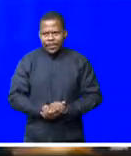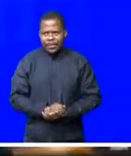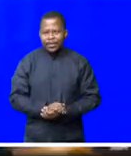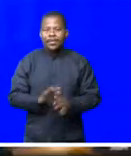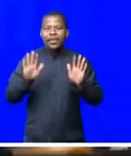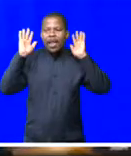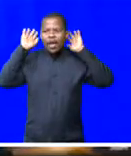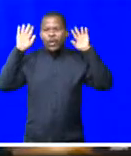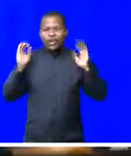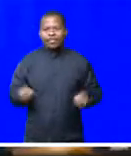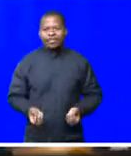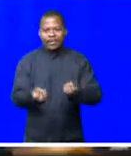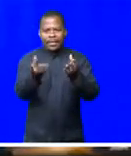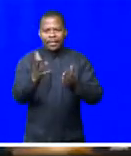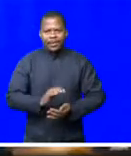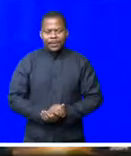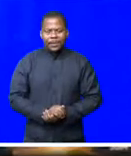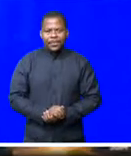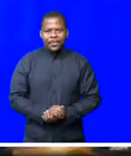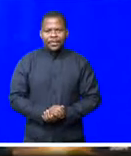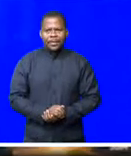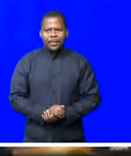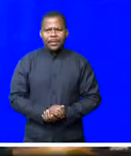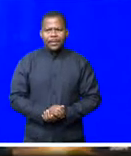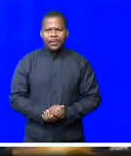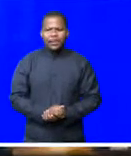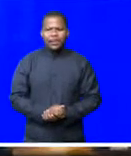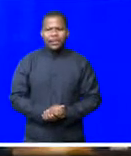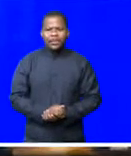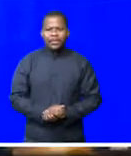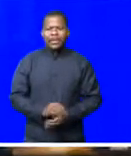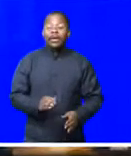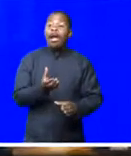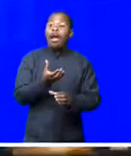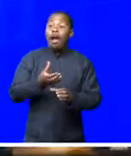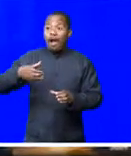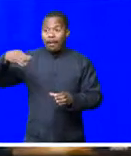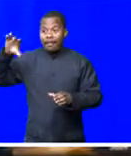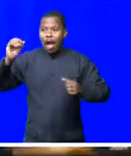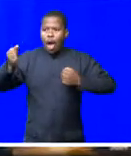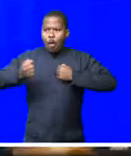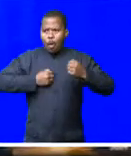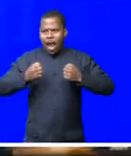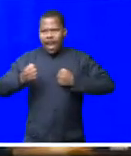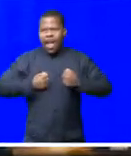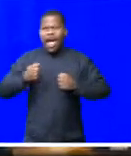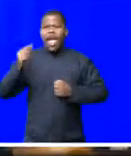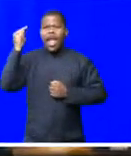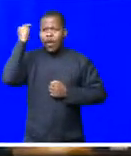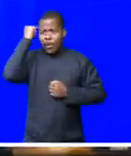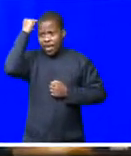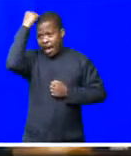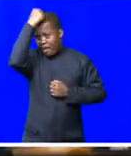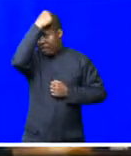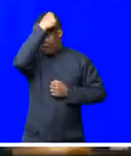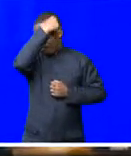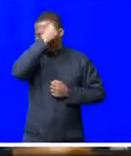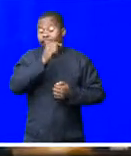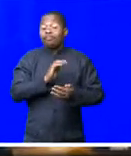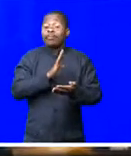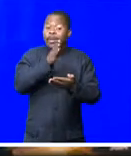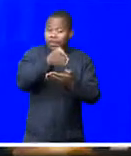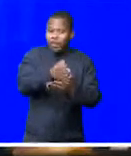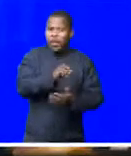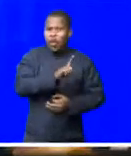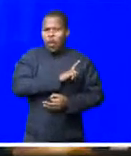Asivele ke singene kuto ngalokugcwele mbukeli. Silo inkosi Mswati wesithathu sesifikile even le Republic of Rwanda